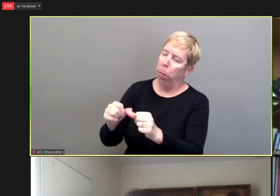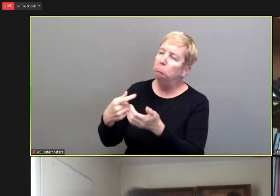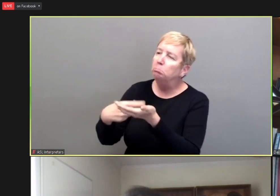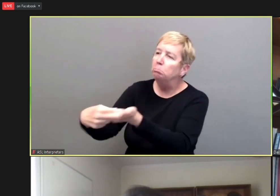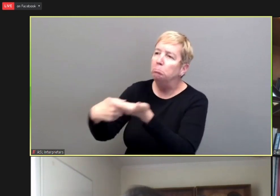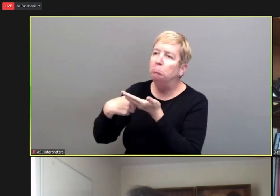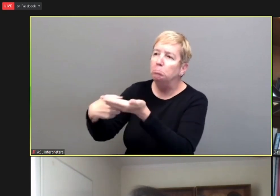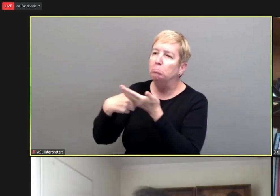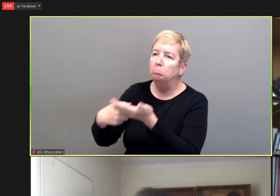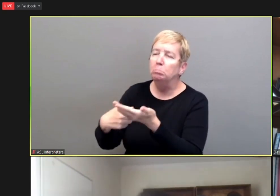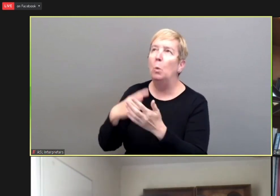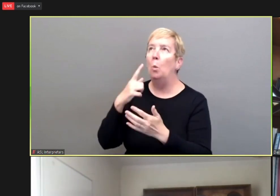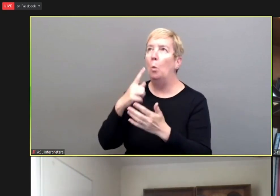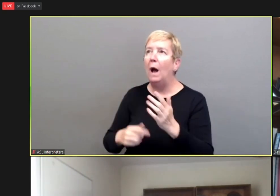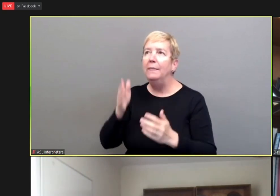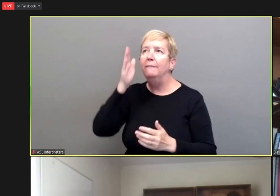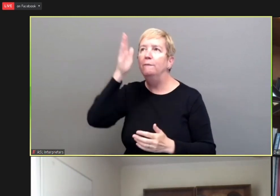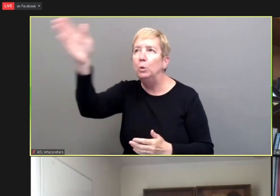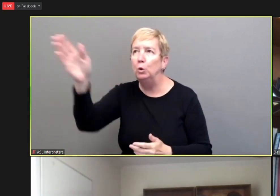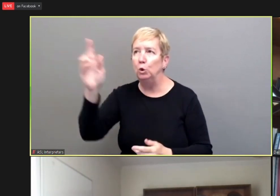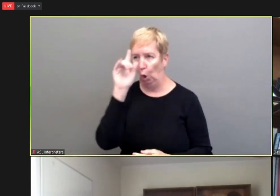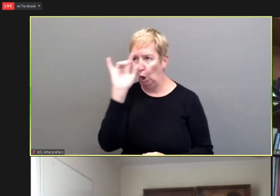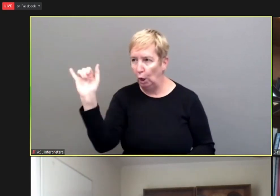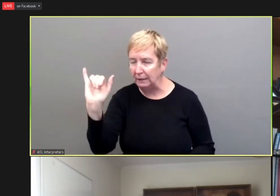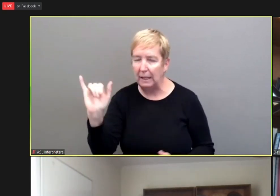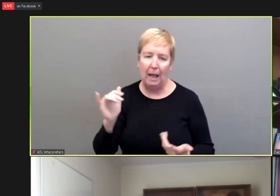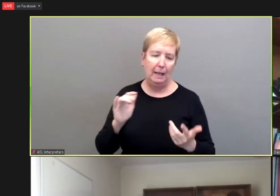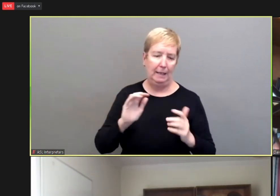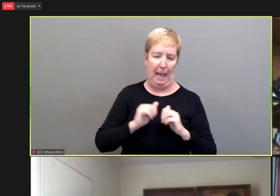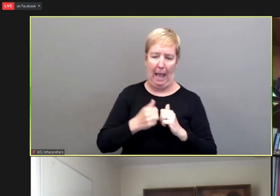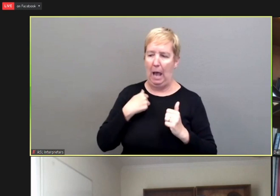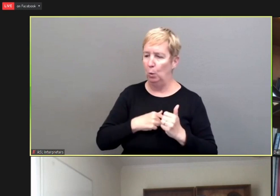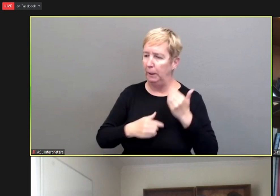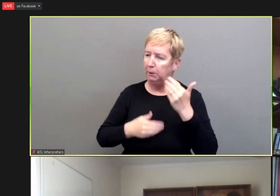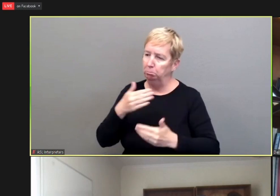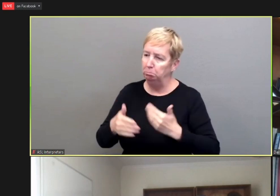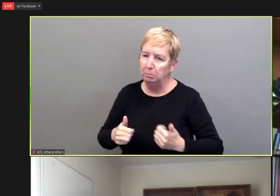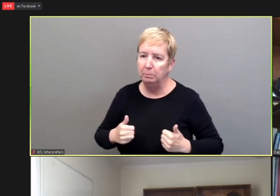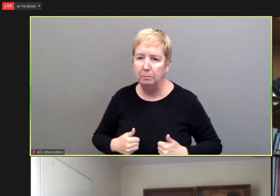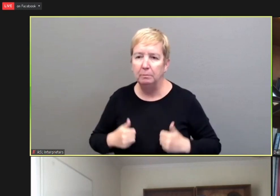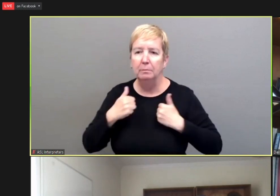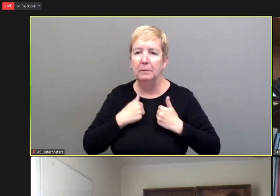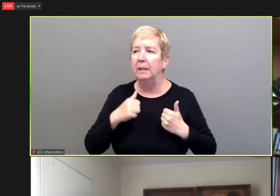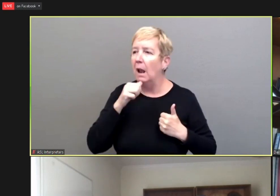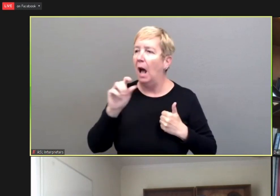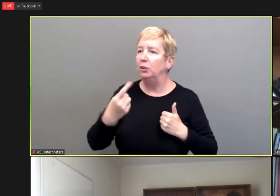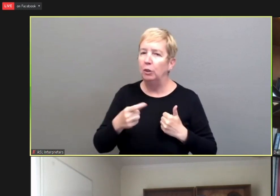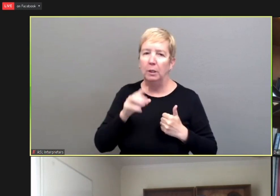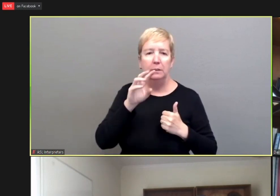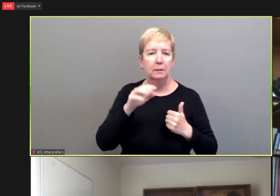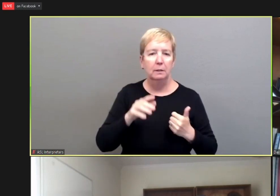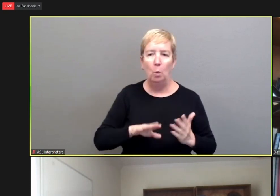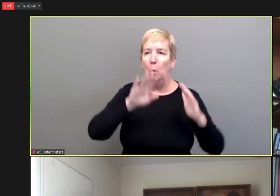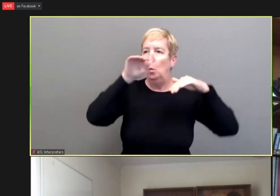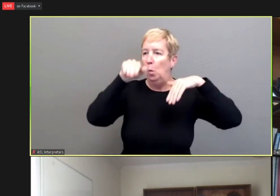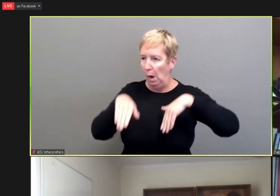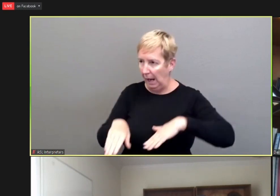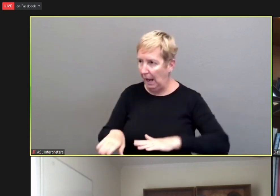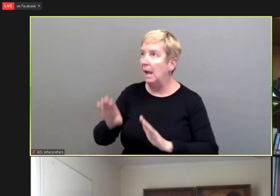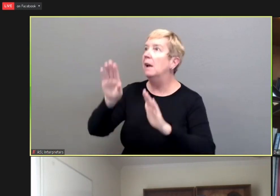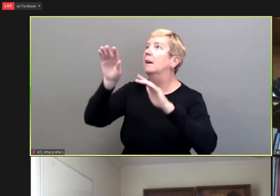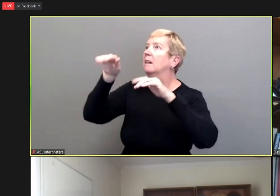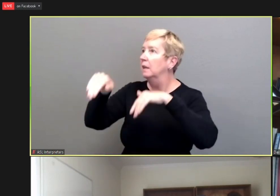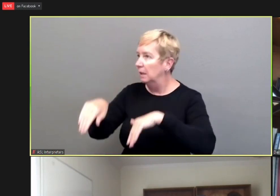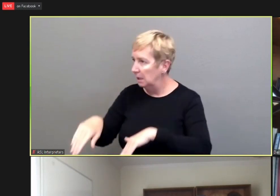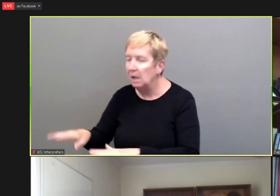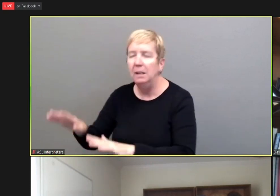we get through this in the long run, not just, wave to wave, but is there a